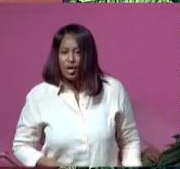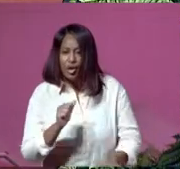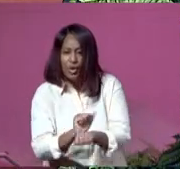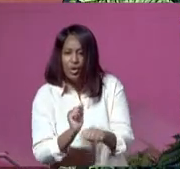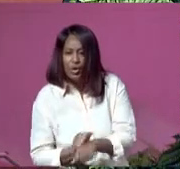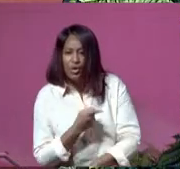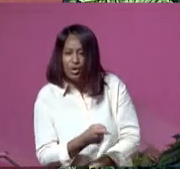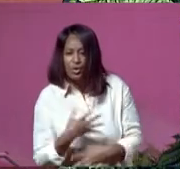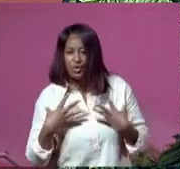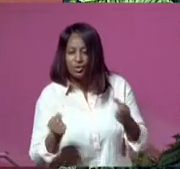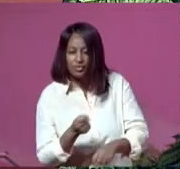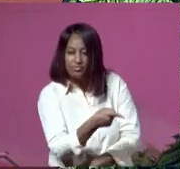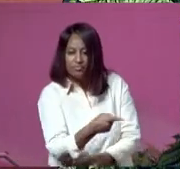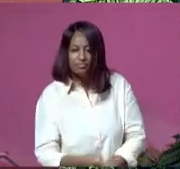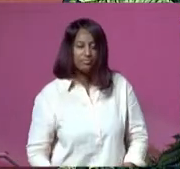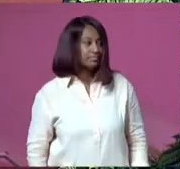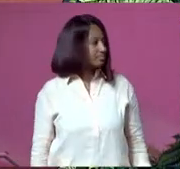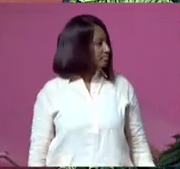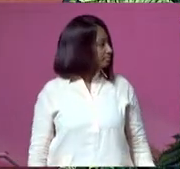on her.